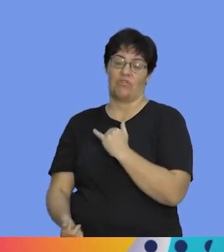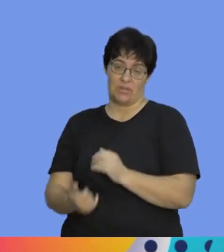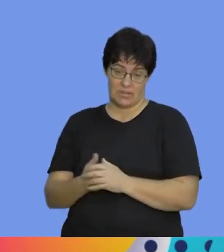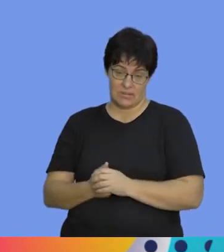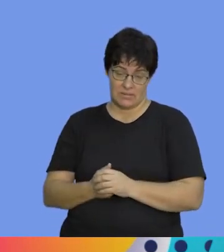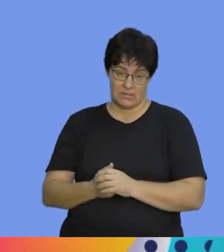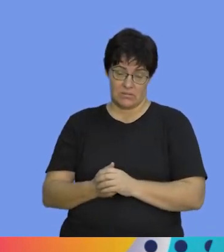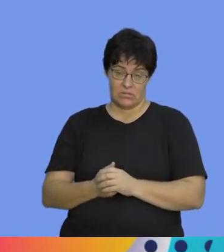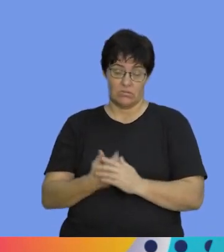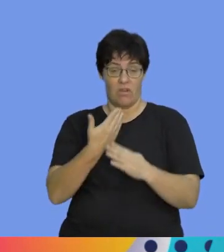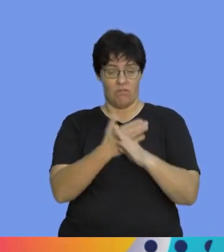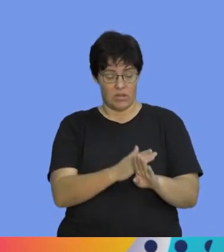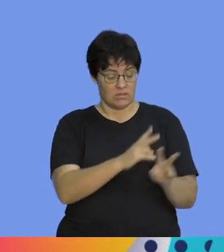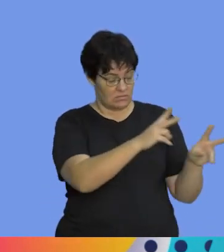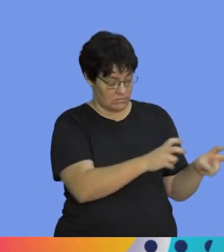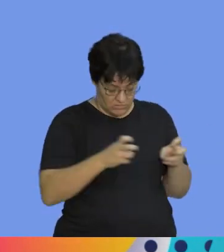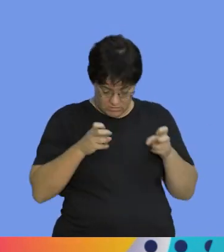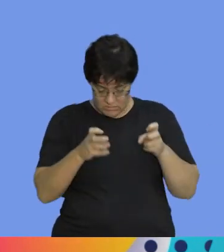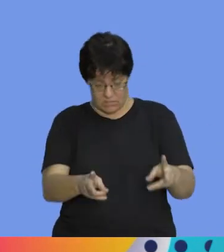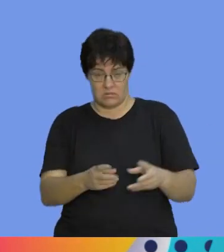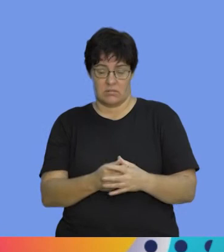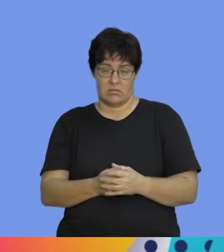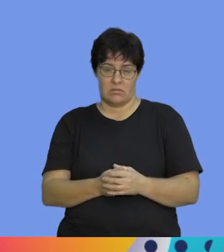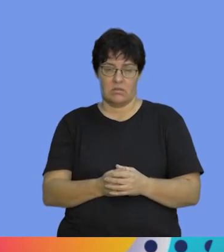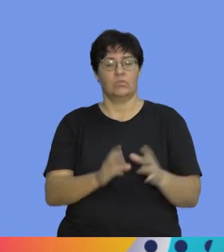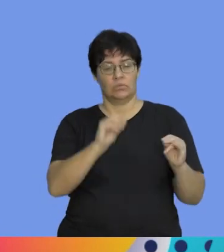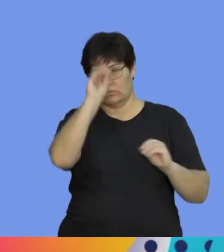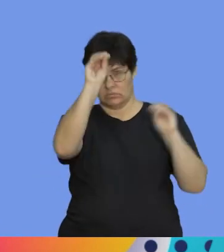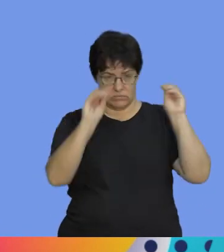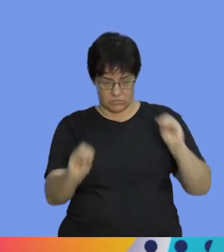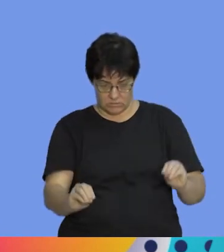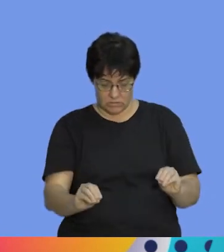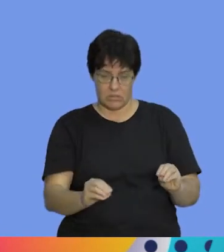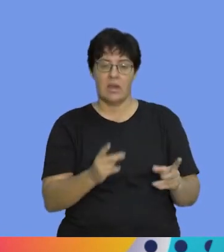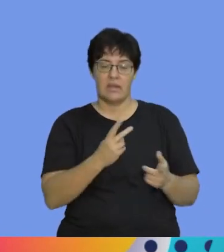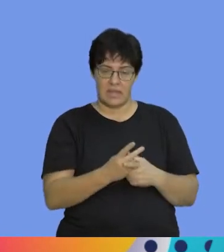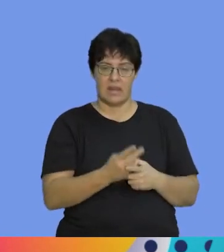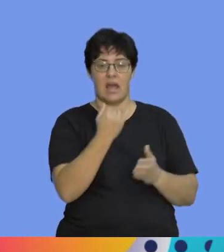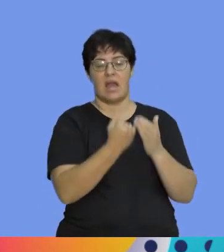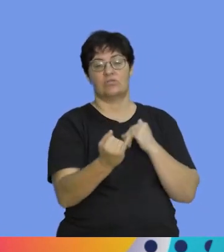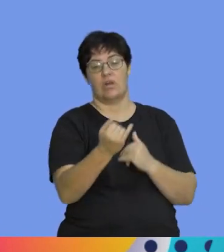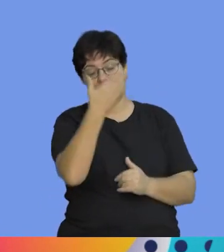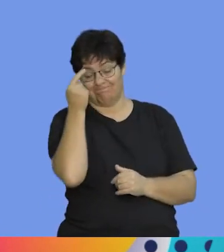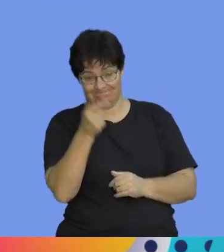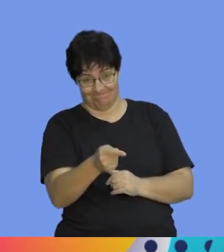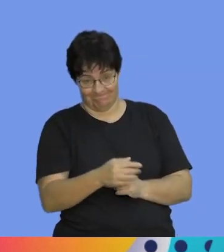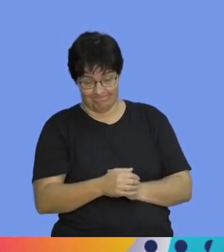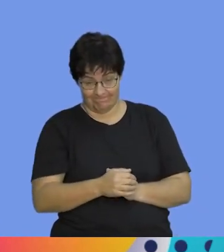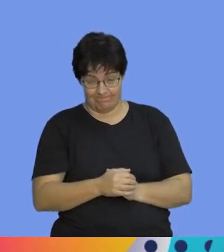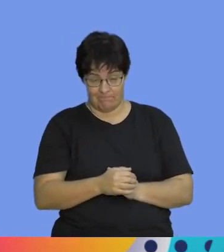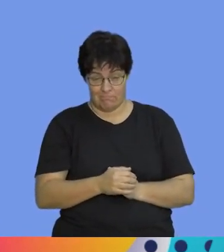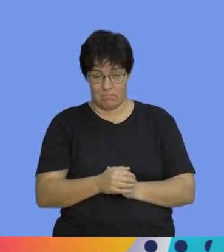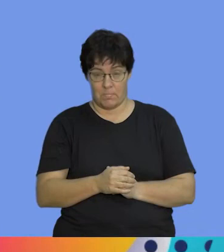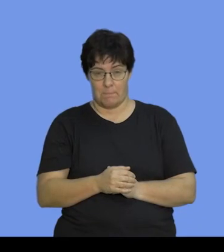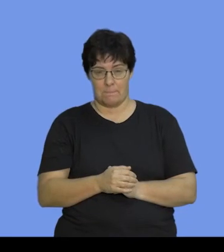will also be incorrect. So to avoid that, copy the formula as it is given, do the necessary substitution, and then isolate the unknown.